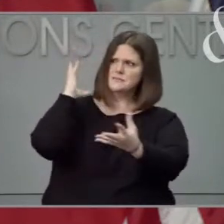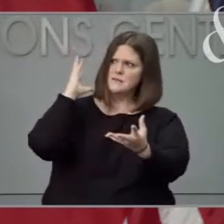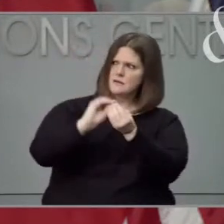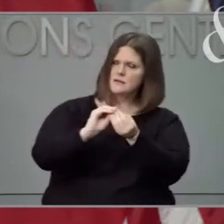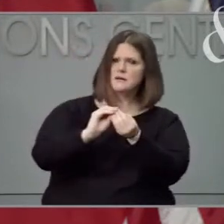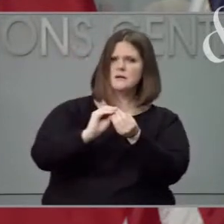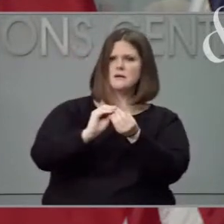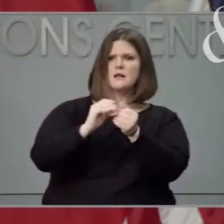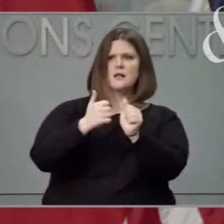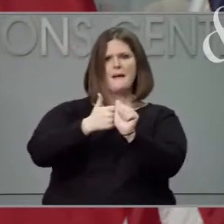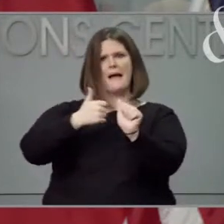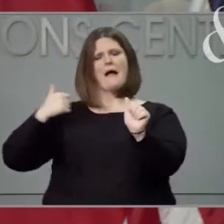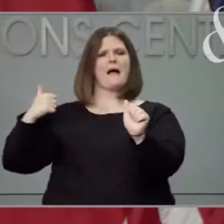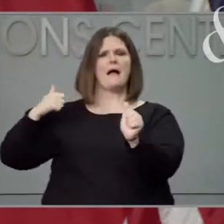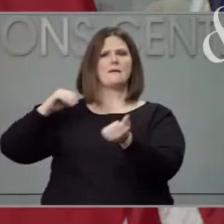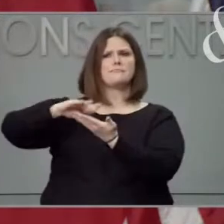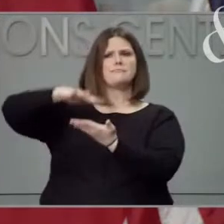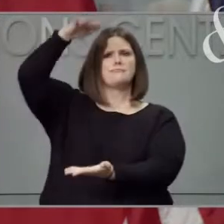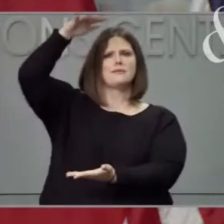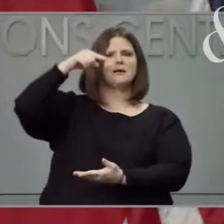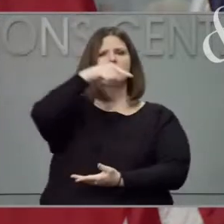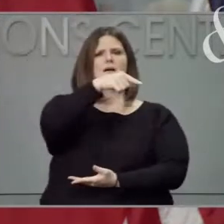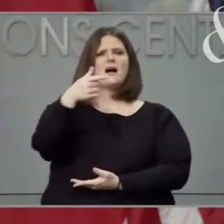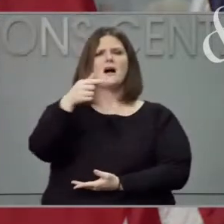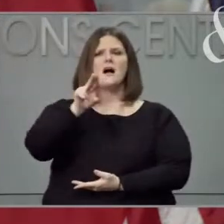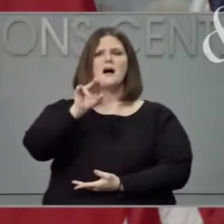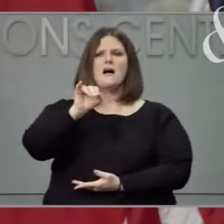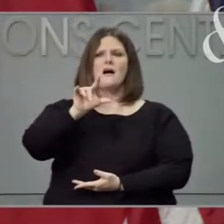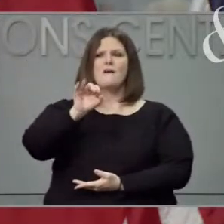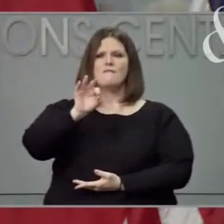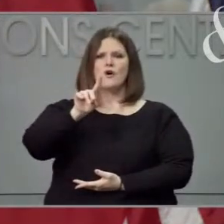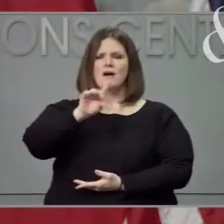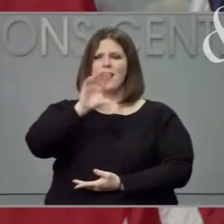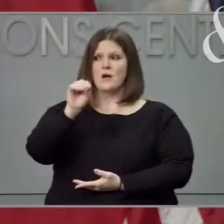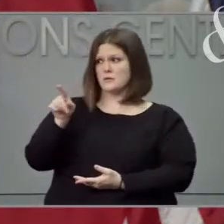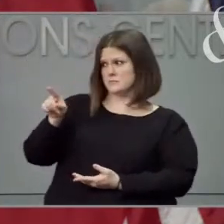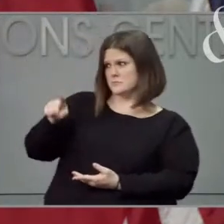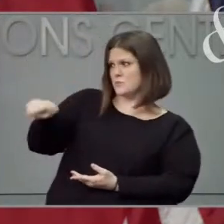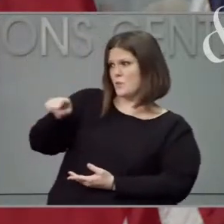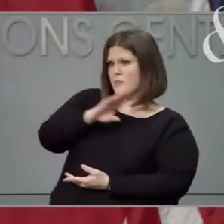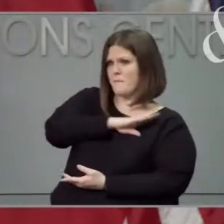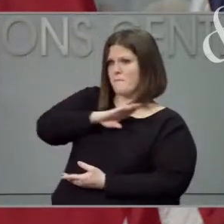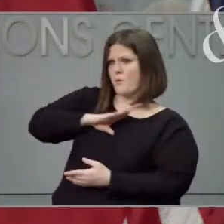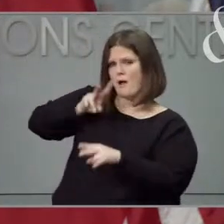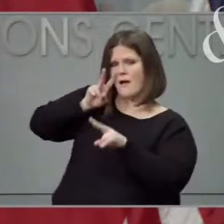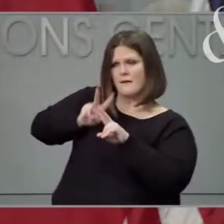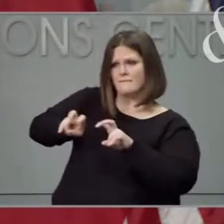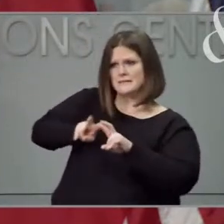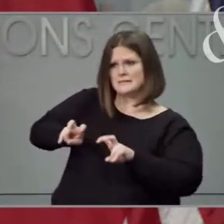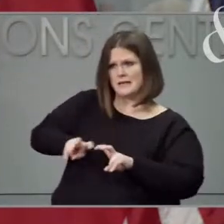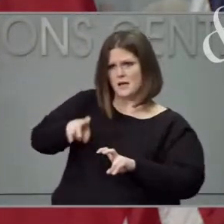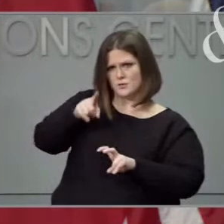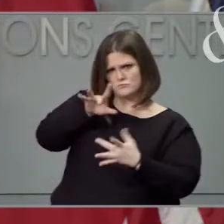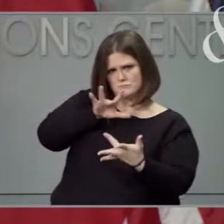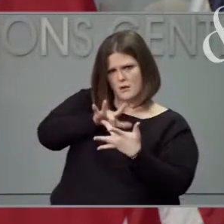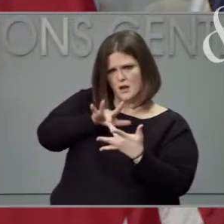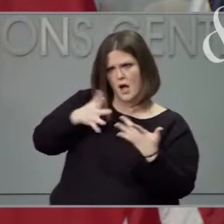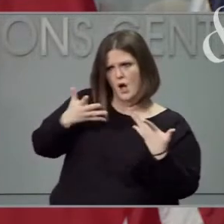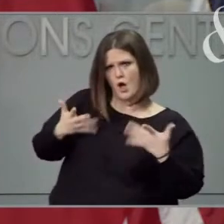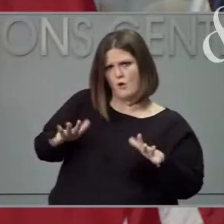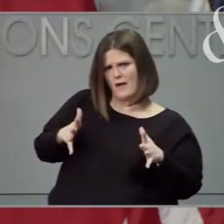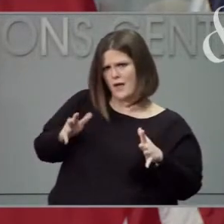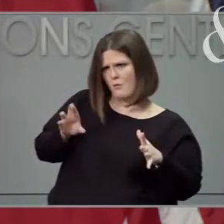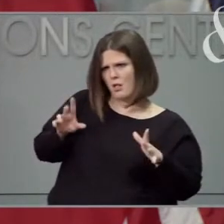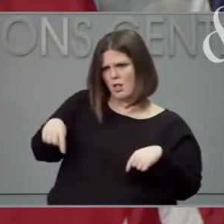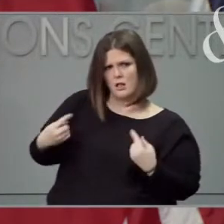ballots backlogged in Guilford County. Is that something the board is investigating, or has the board been in contact with the Guilford County Board of Elections